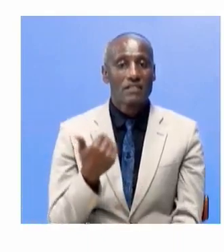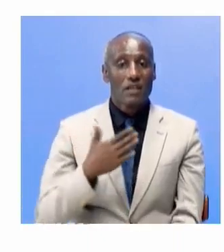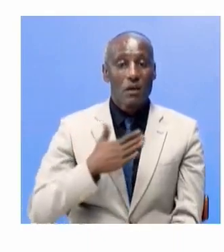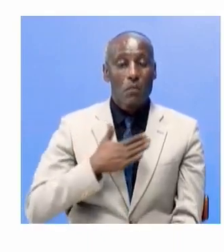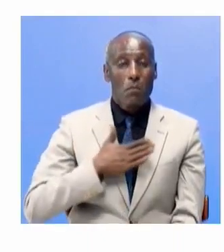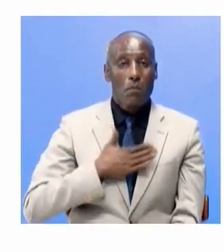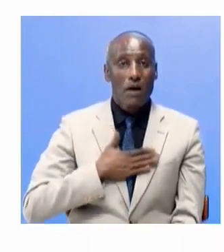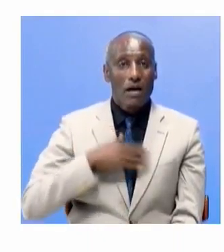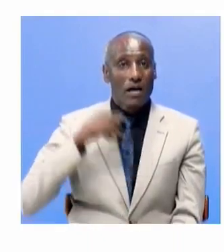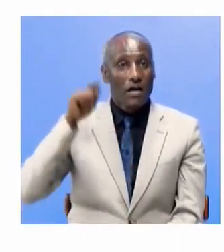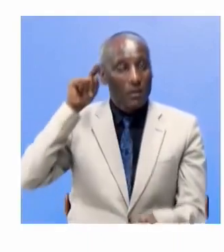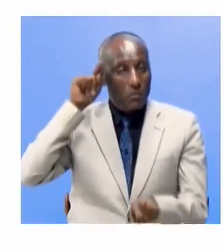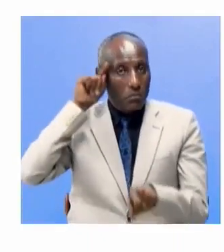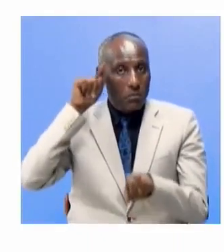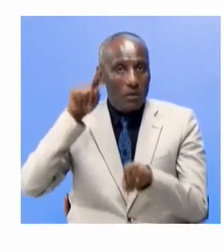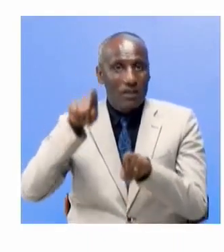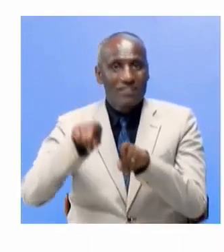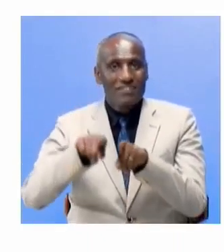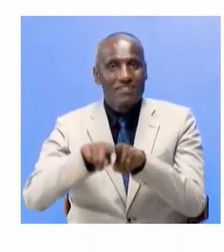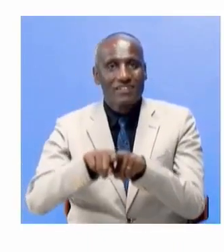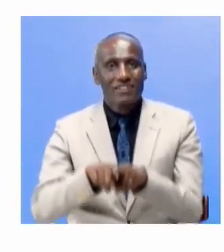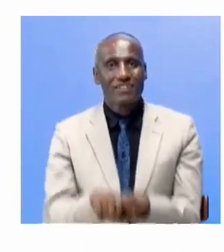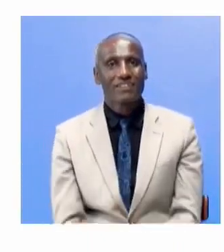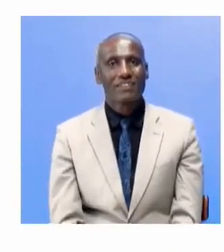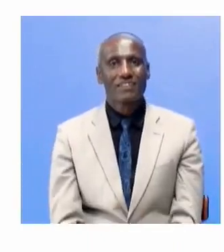my brother